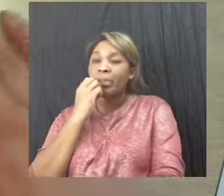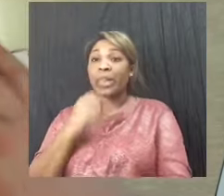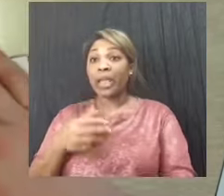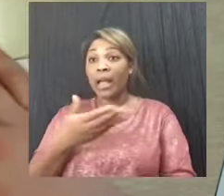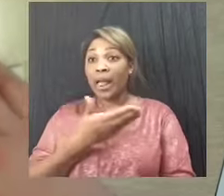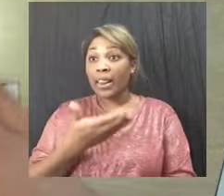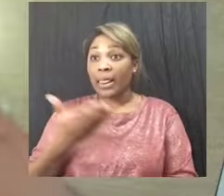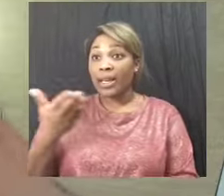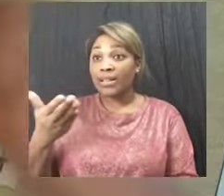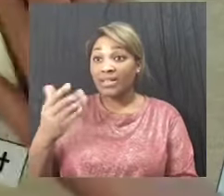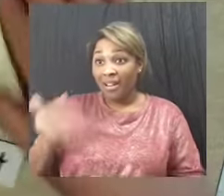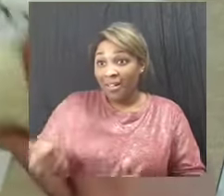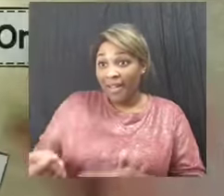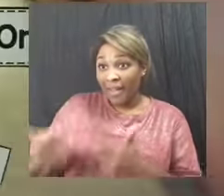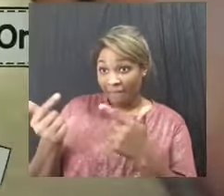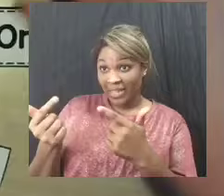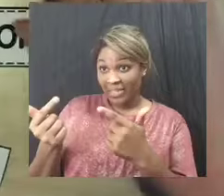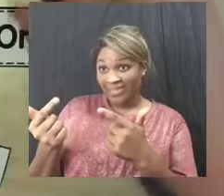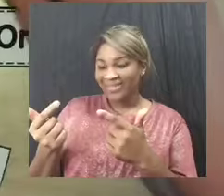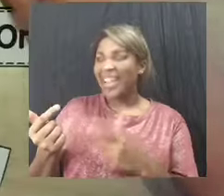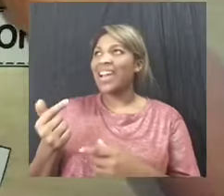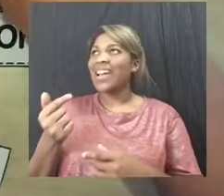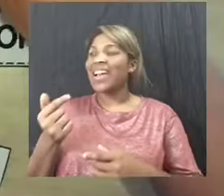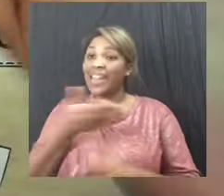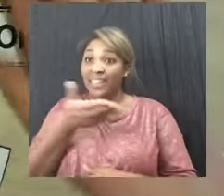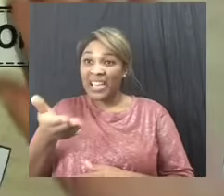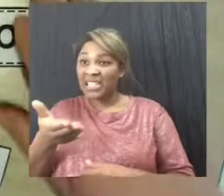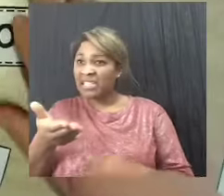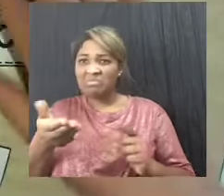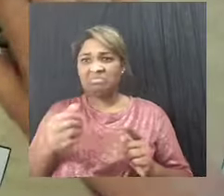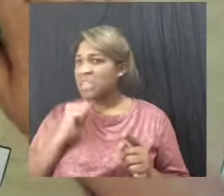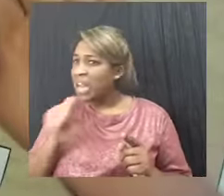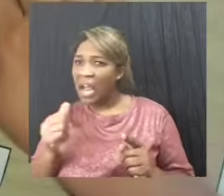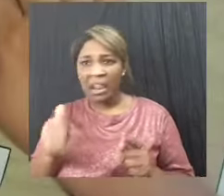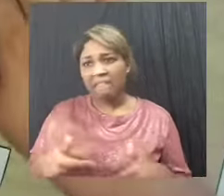things that are living and things that are non-living.